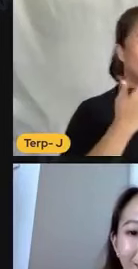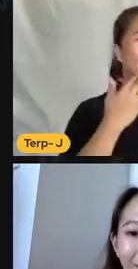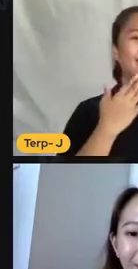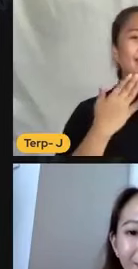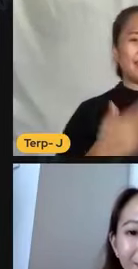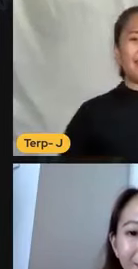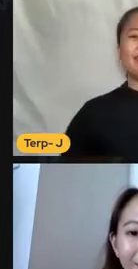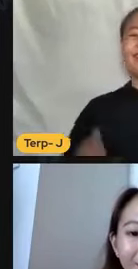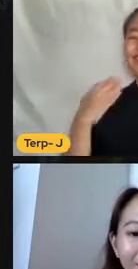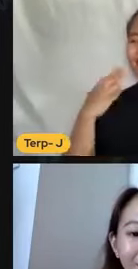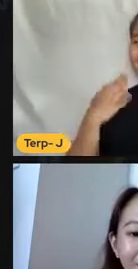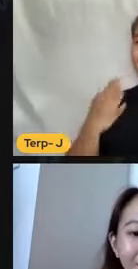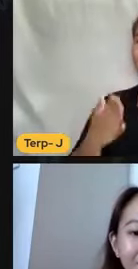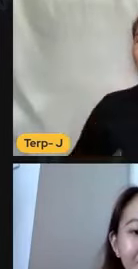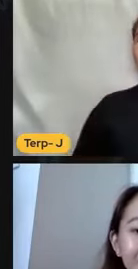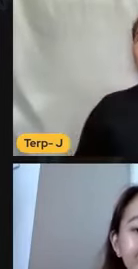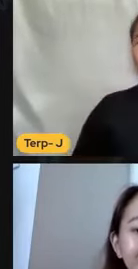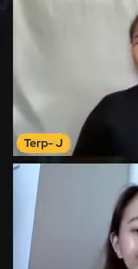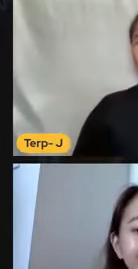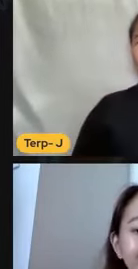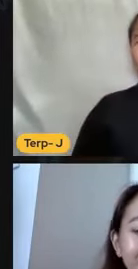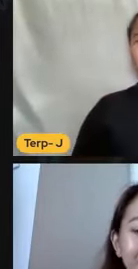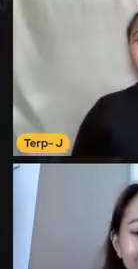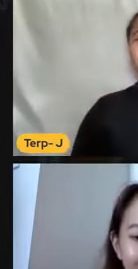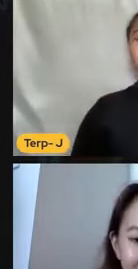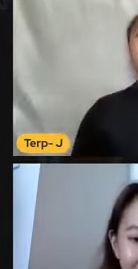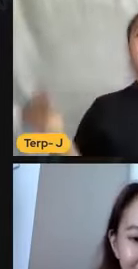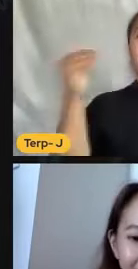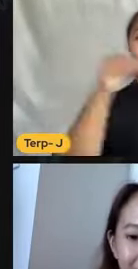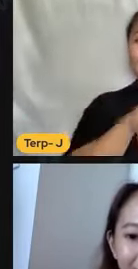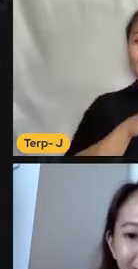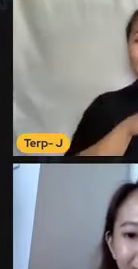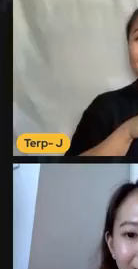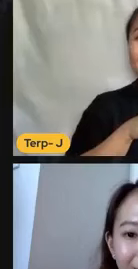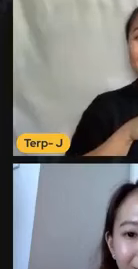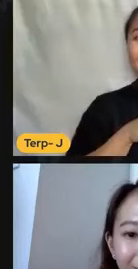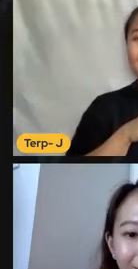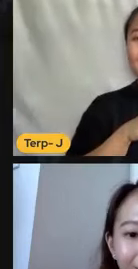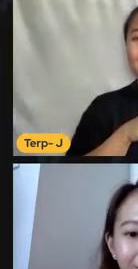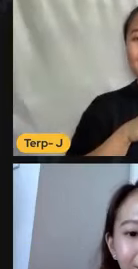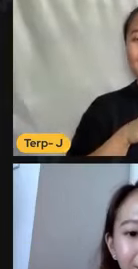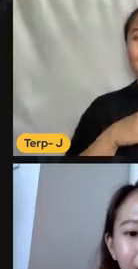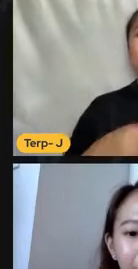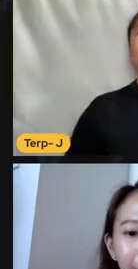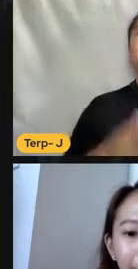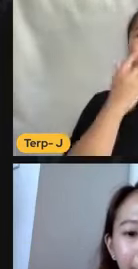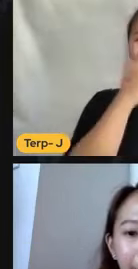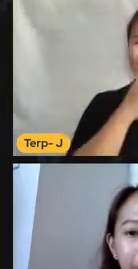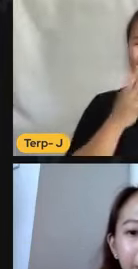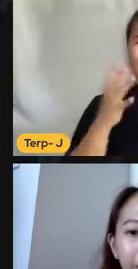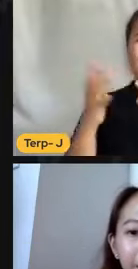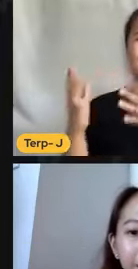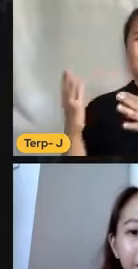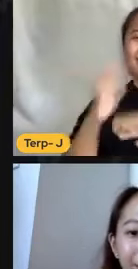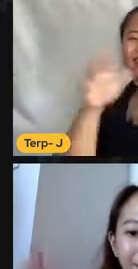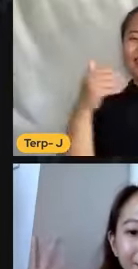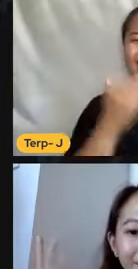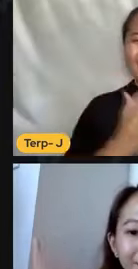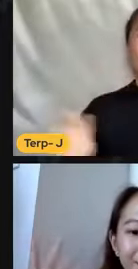Thank you. So once again, I'd like to give a warm round of applause for our